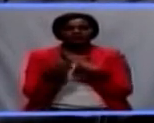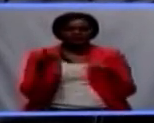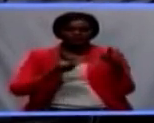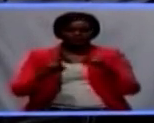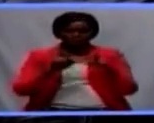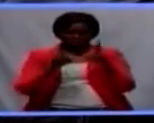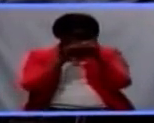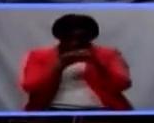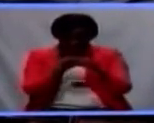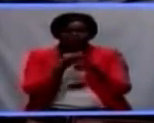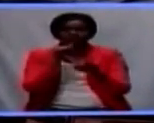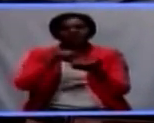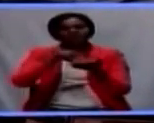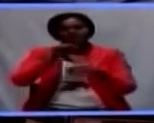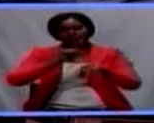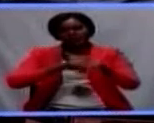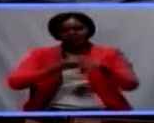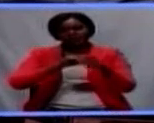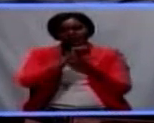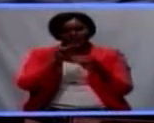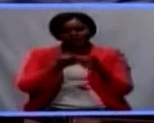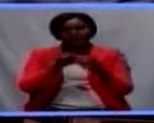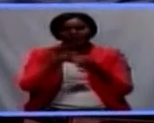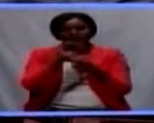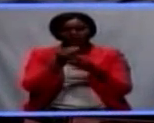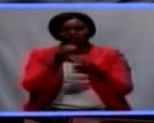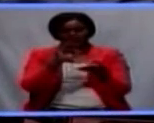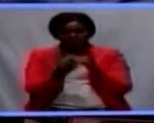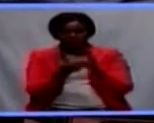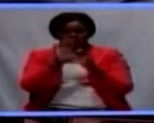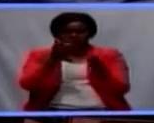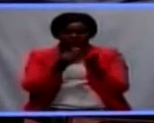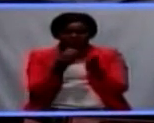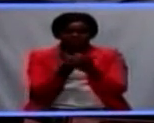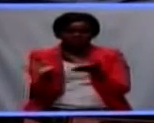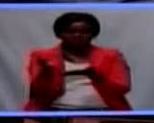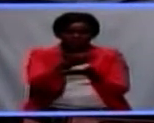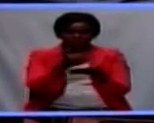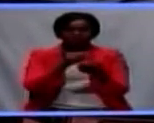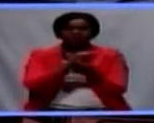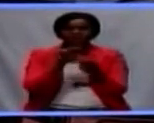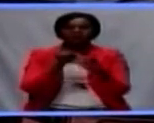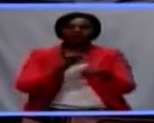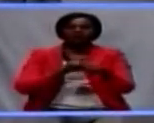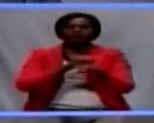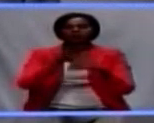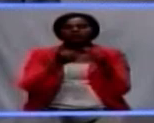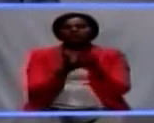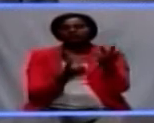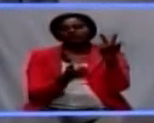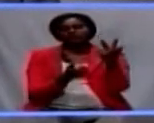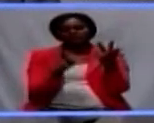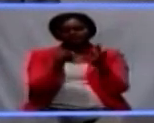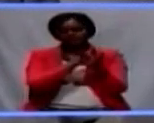to pay on time, or they decide not to file their returns on time. So in both of these, in all these three